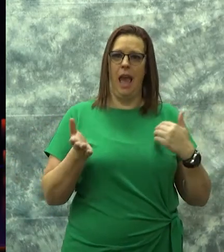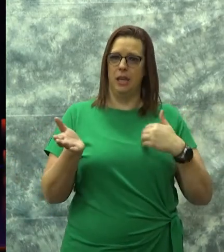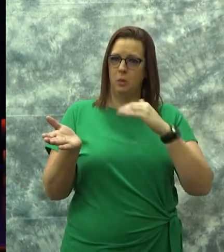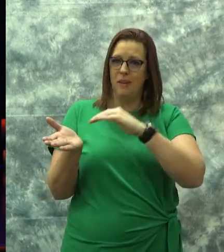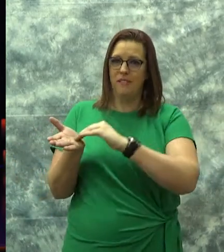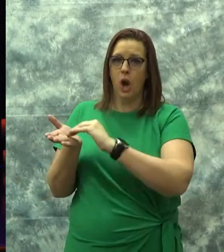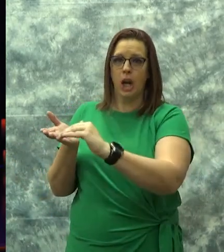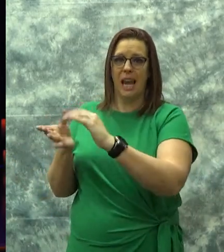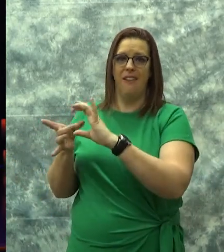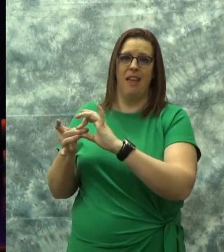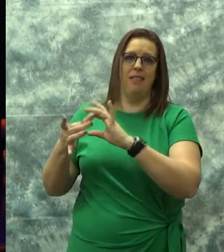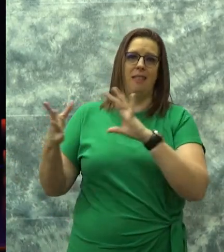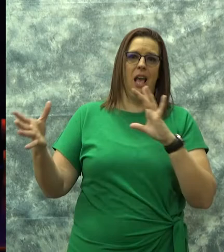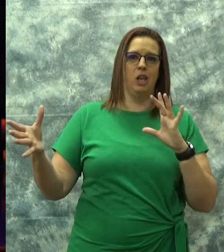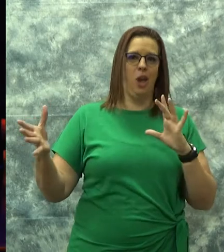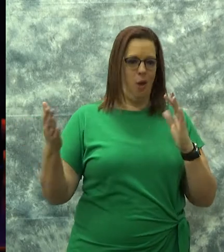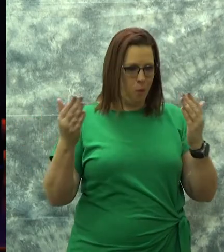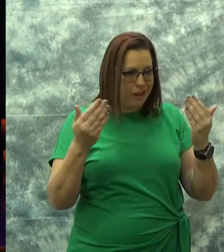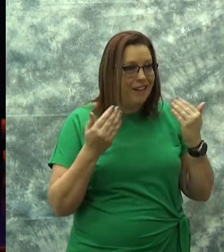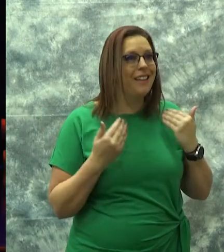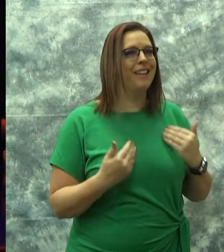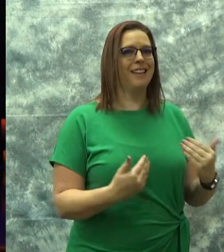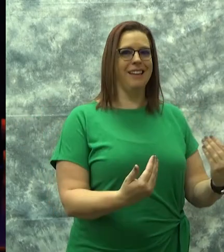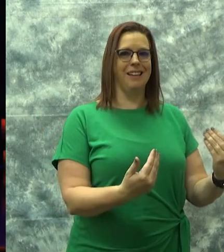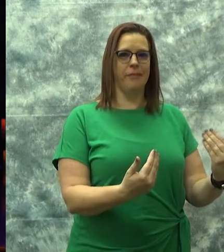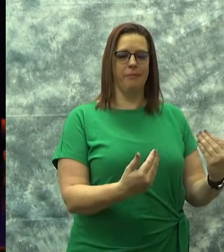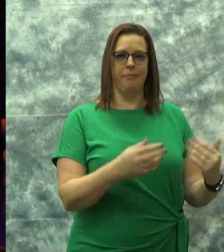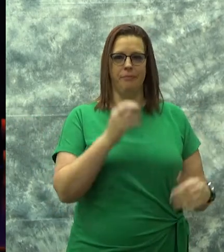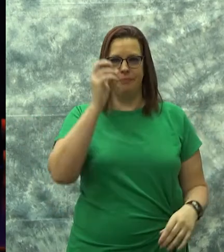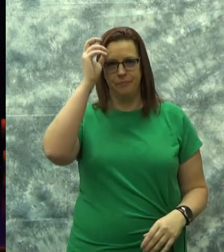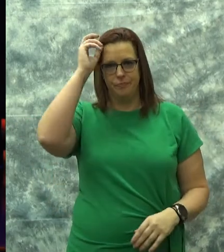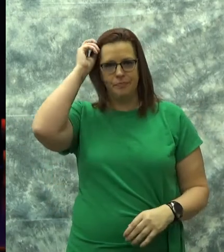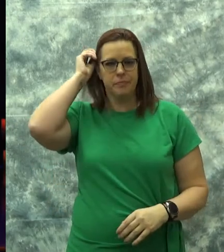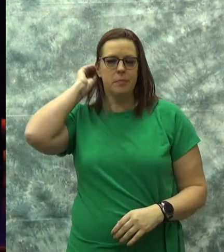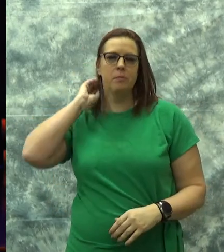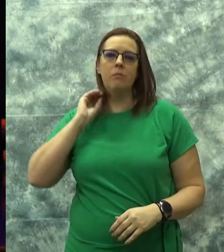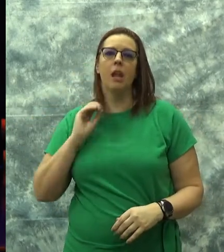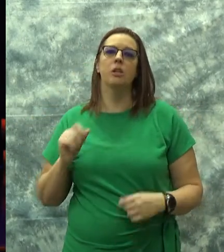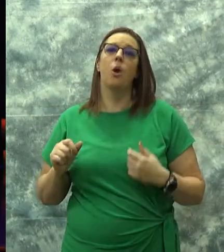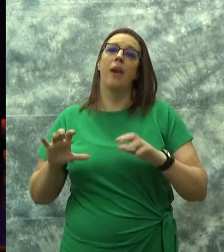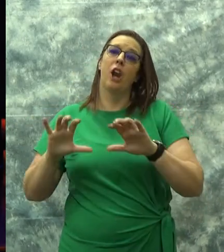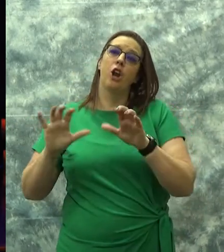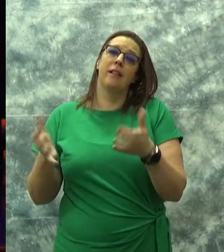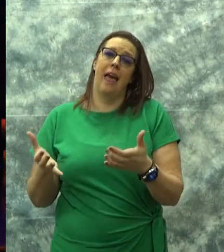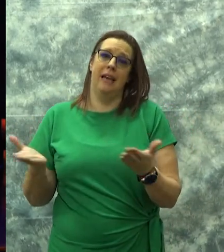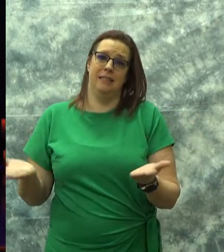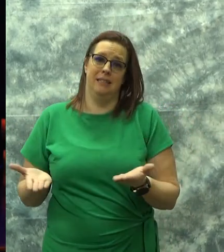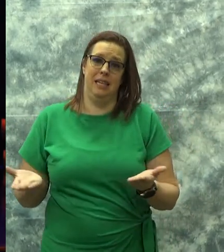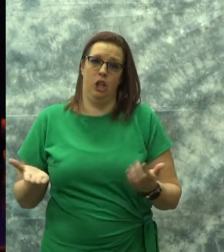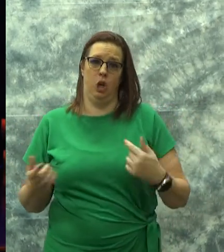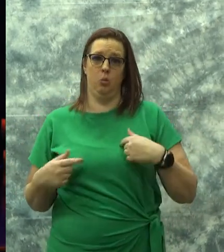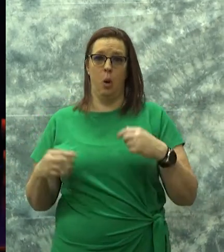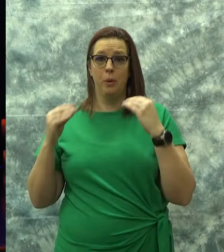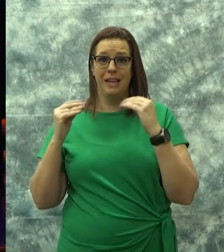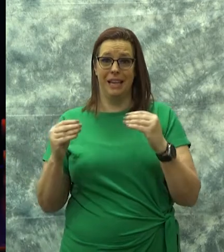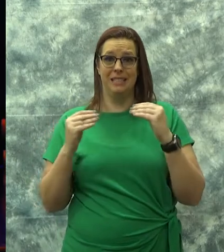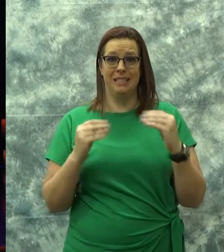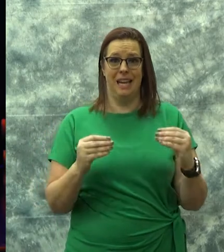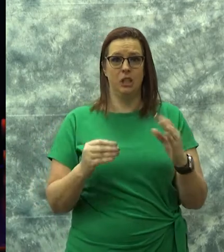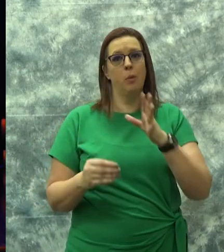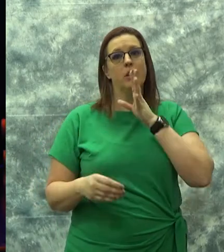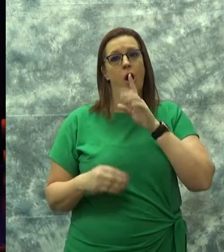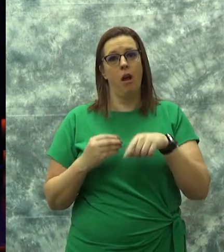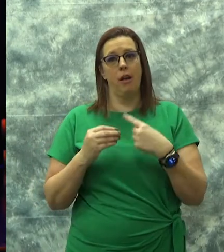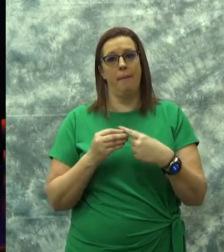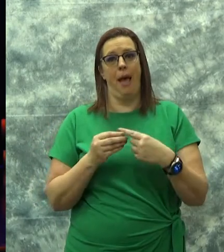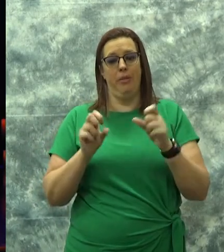we forgive and let go. In our classes that we teach here, one of the key things that we talk about is